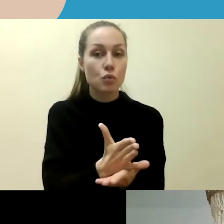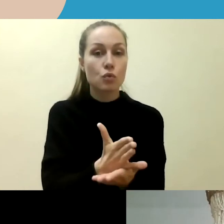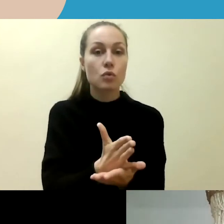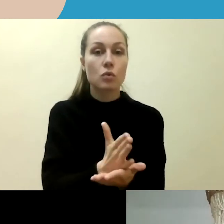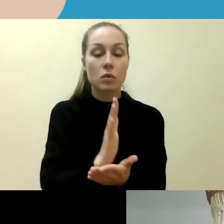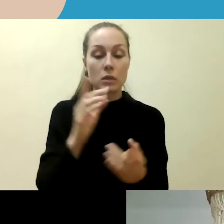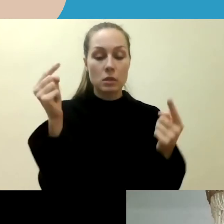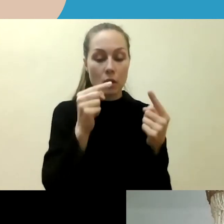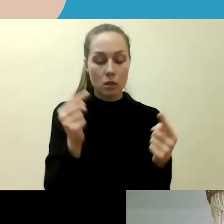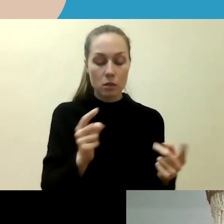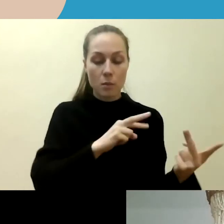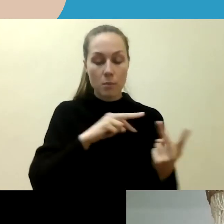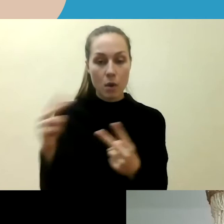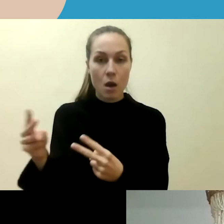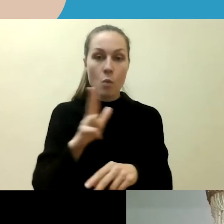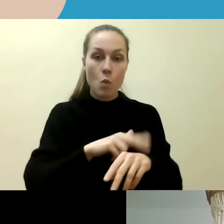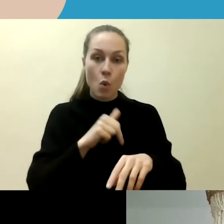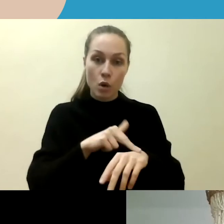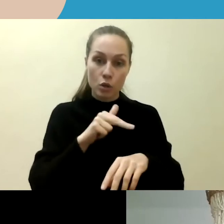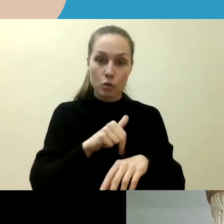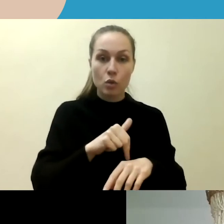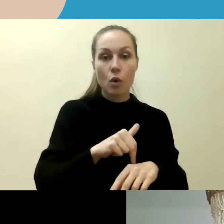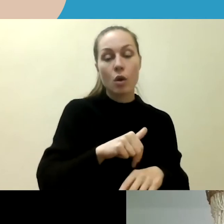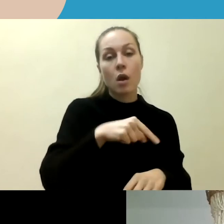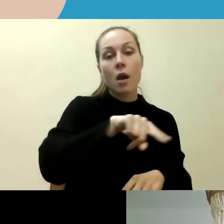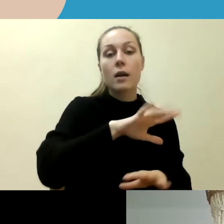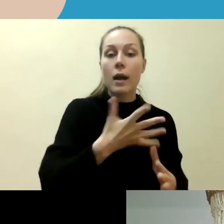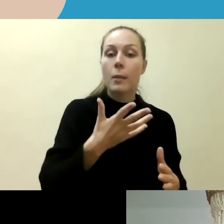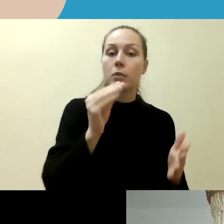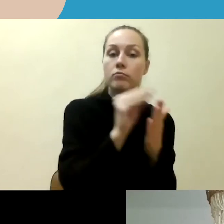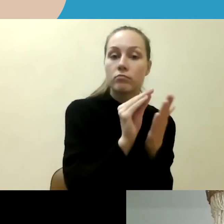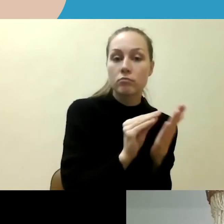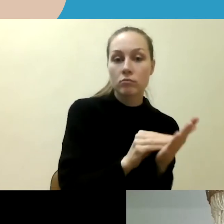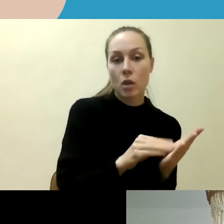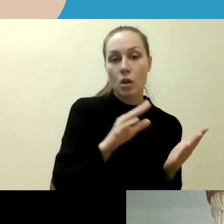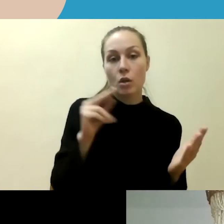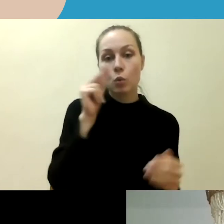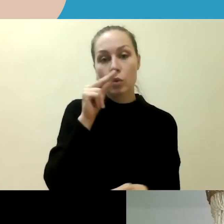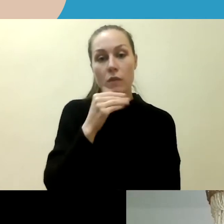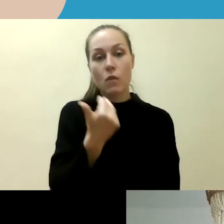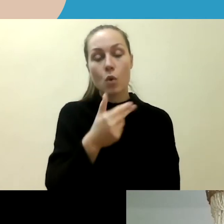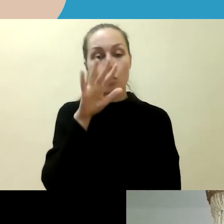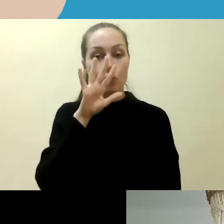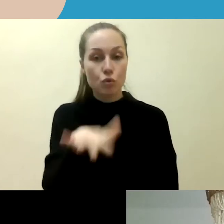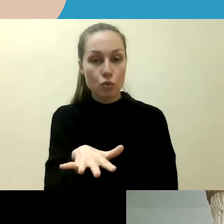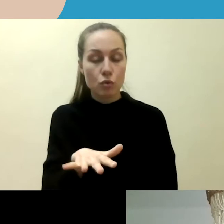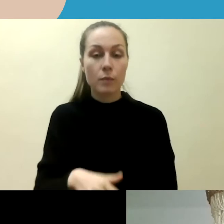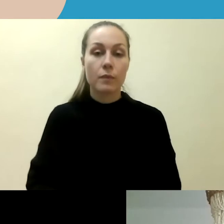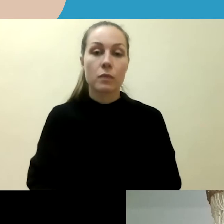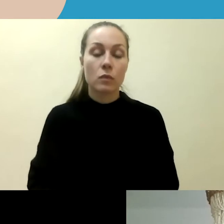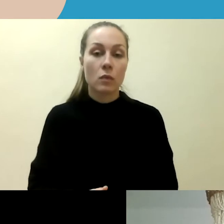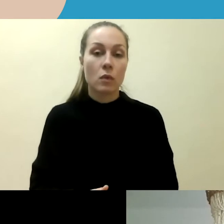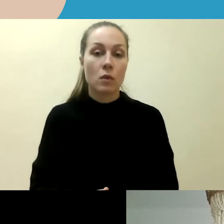representatives of the prosecutors have spoken today that the way of working